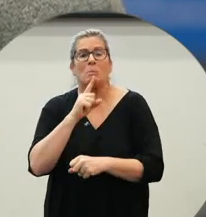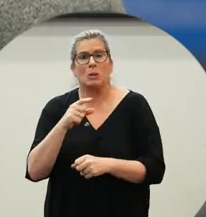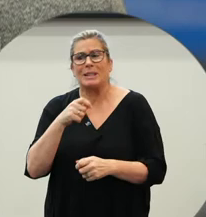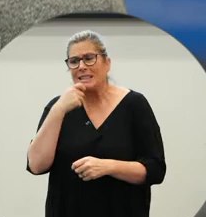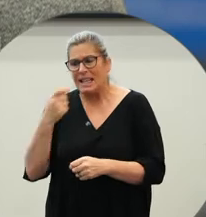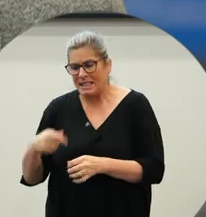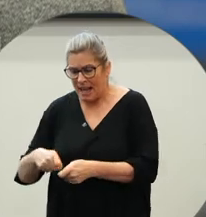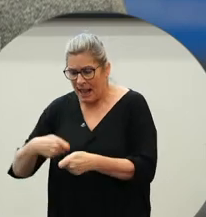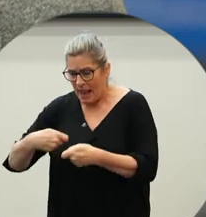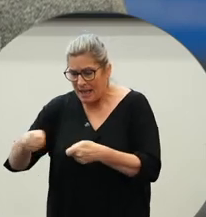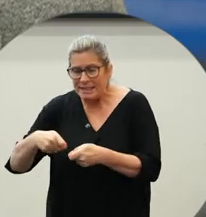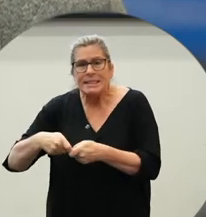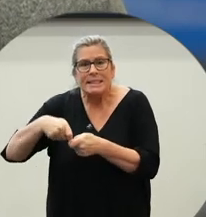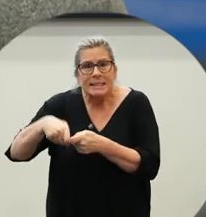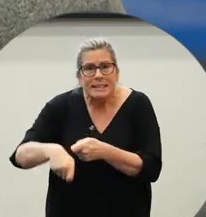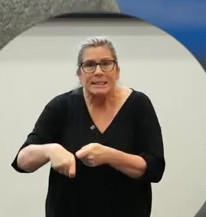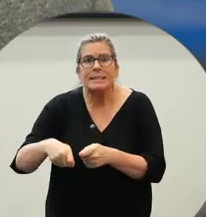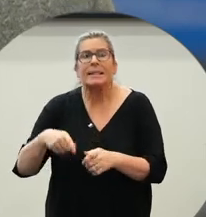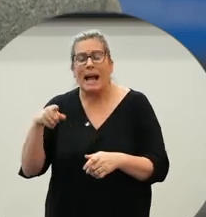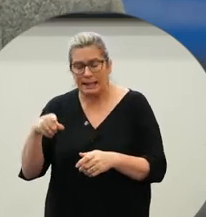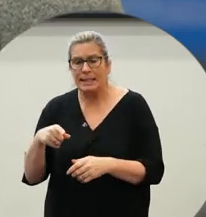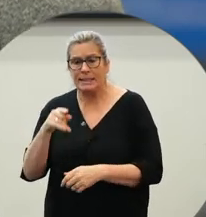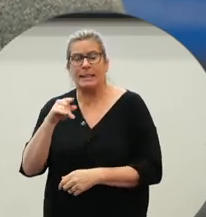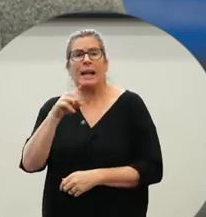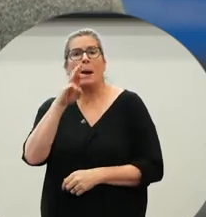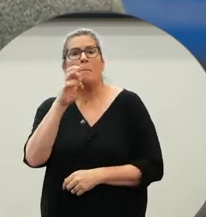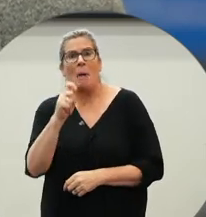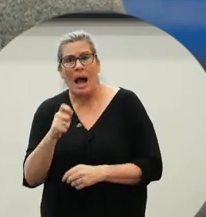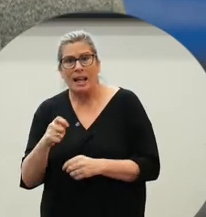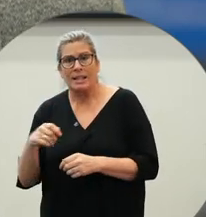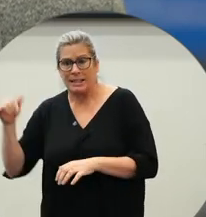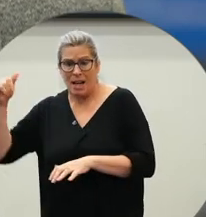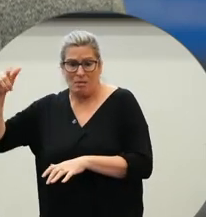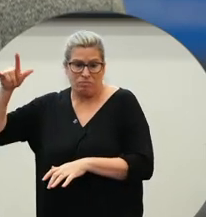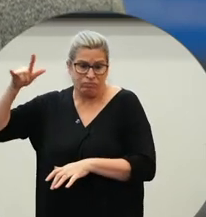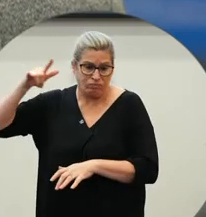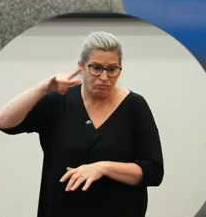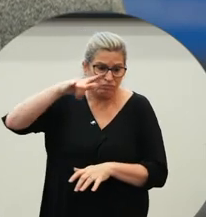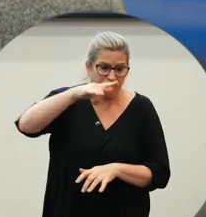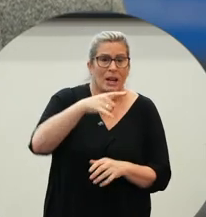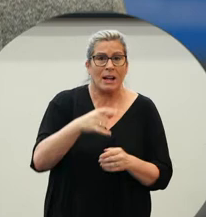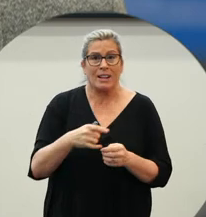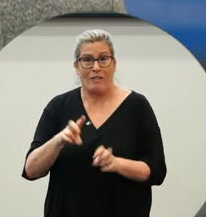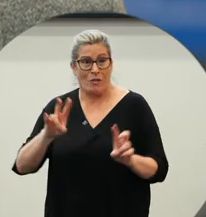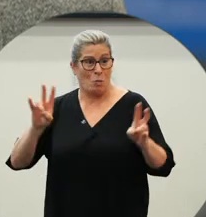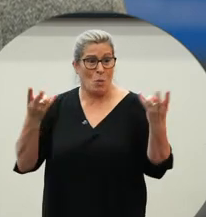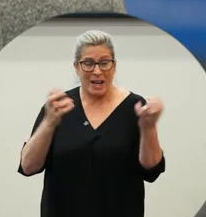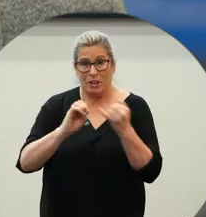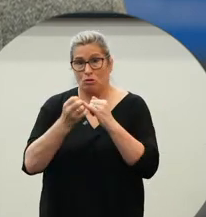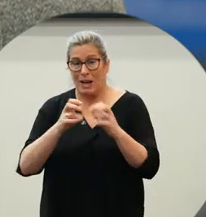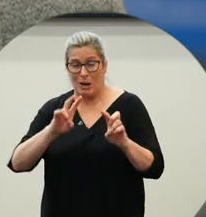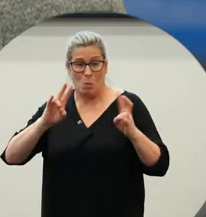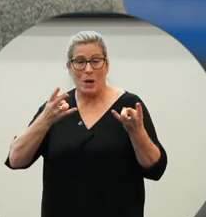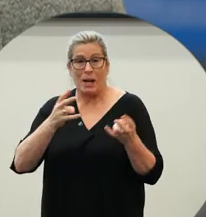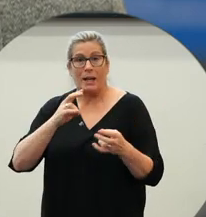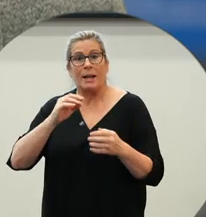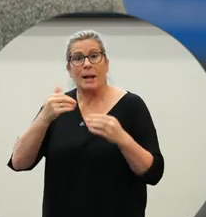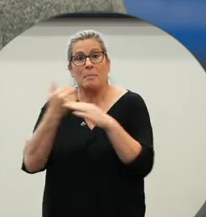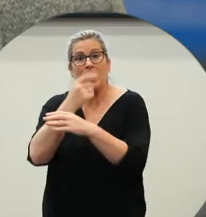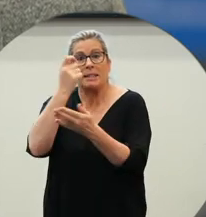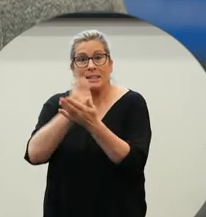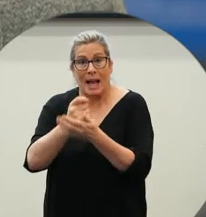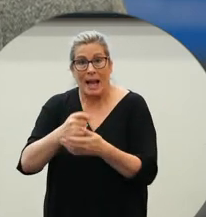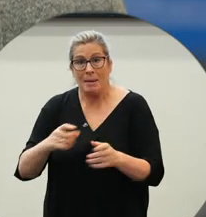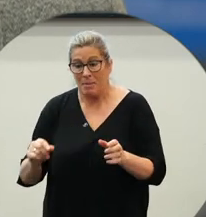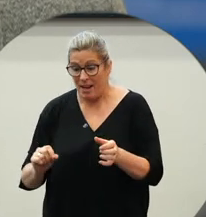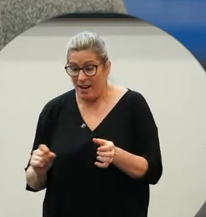them, and the pilot deliberately went in over the barracks as fast as he could, so that by the time the fuse was about to